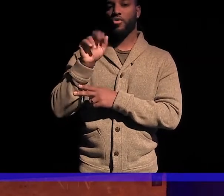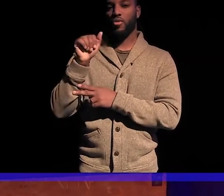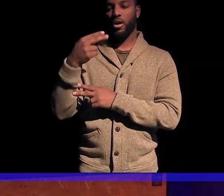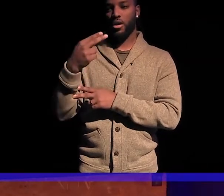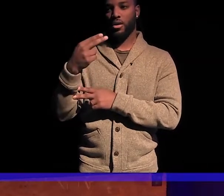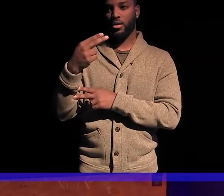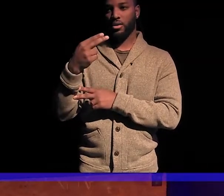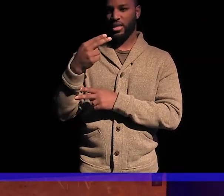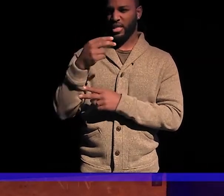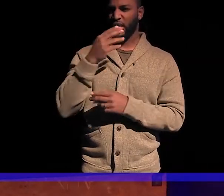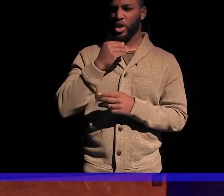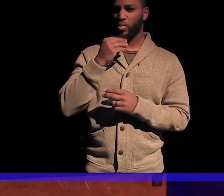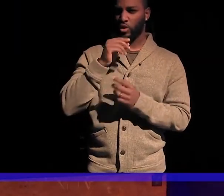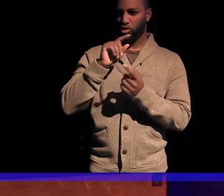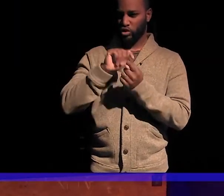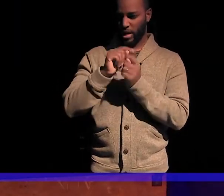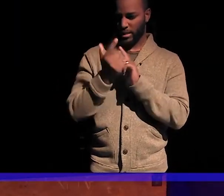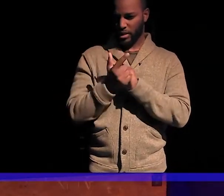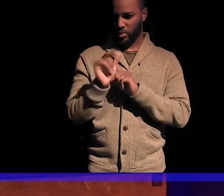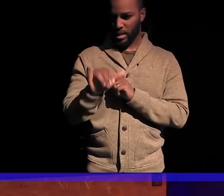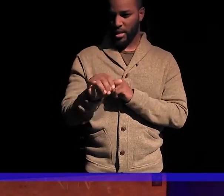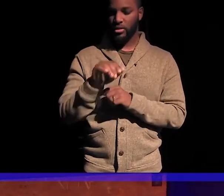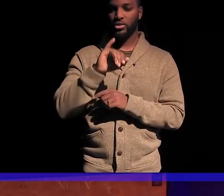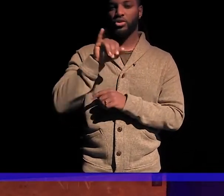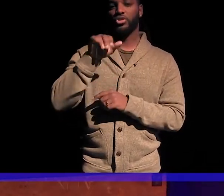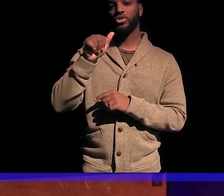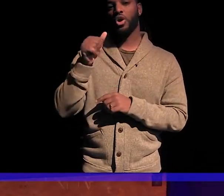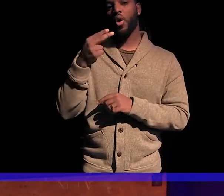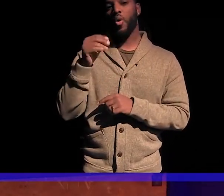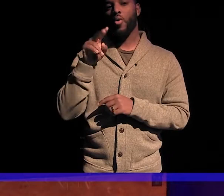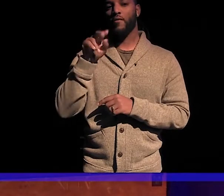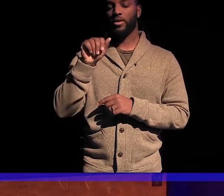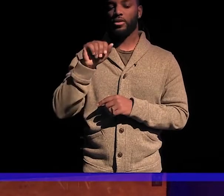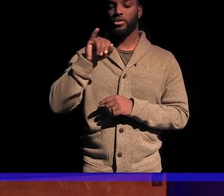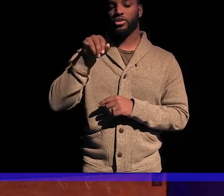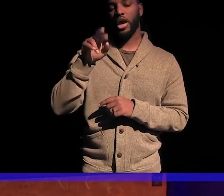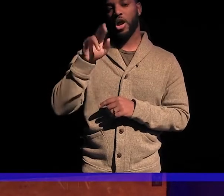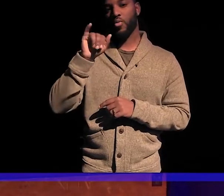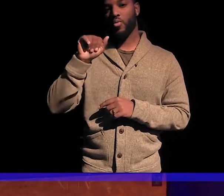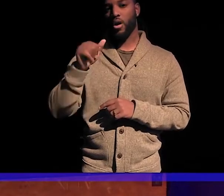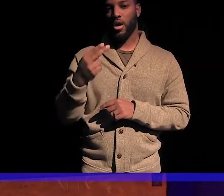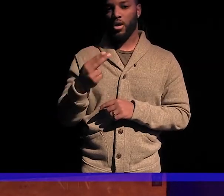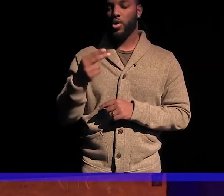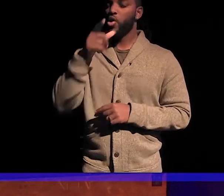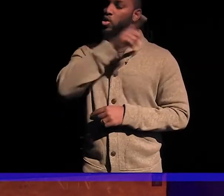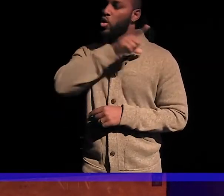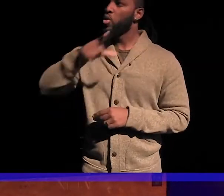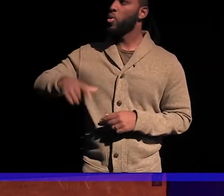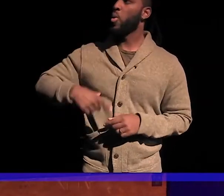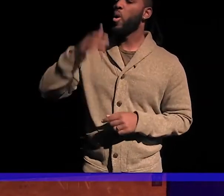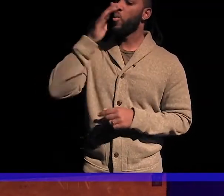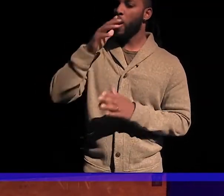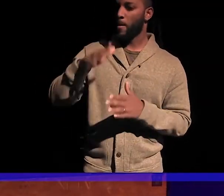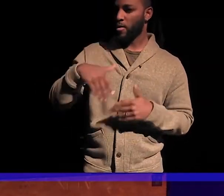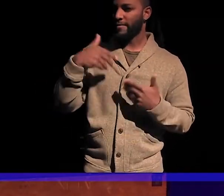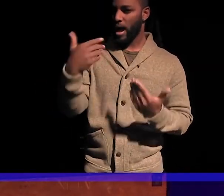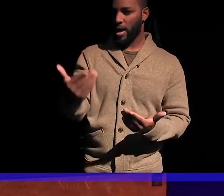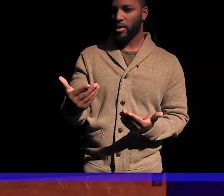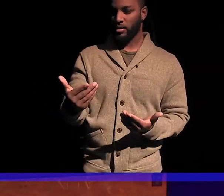And the Hebrew translation with that is Jehovah Jireh, the Lord will provide.